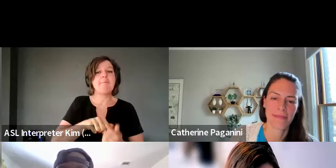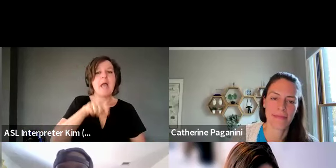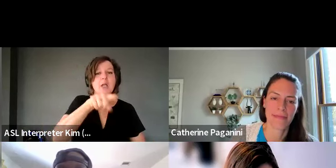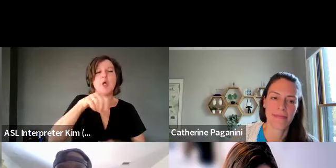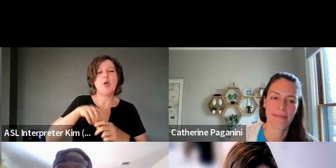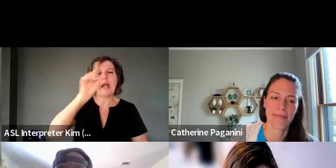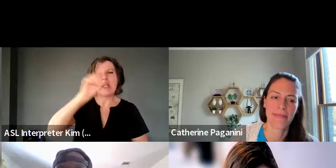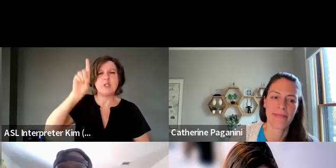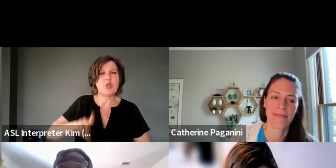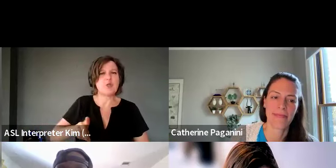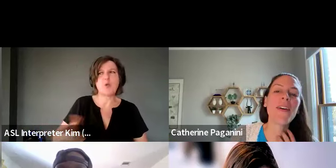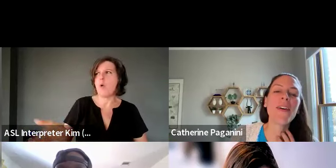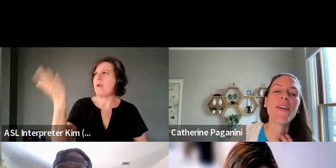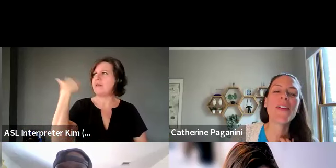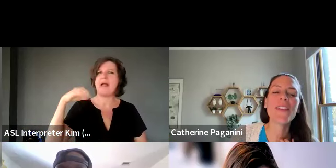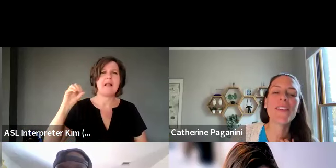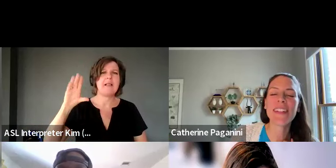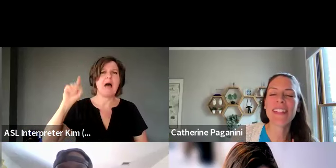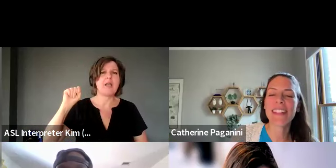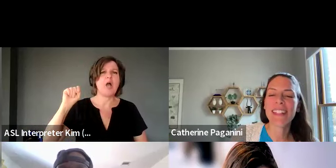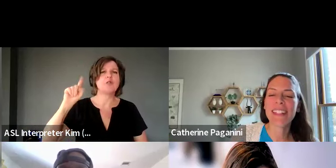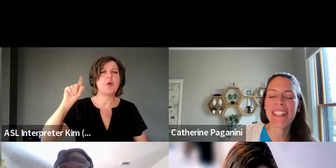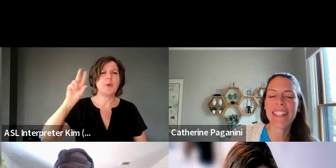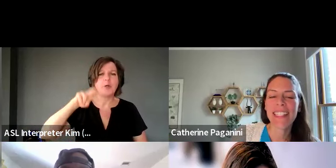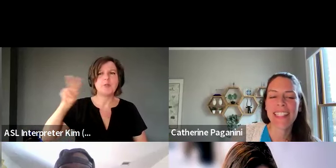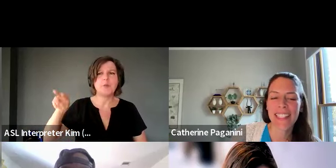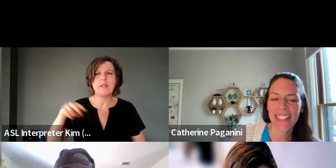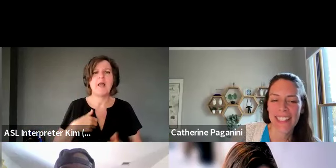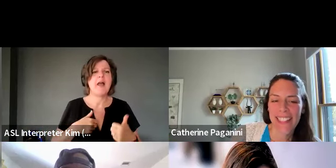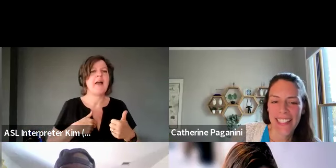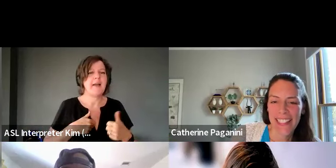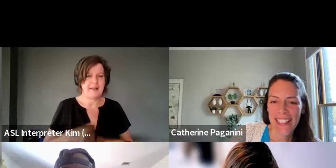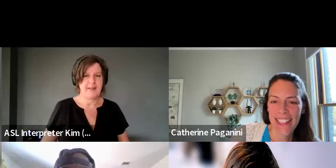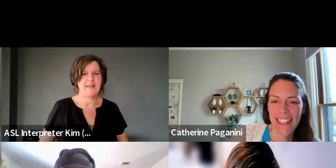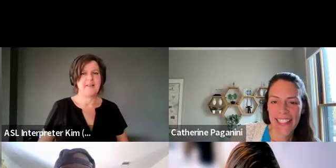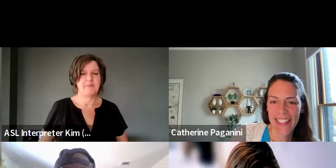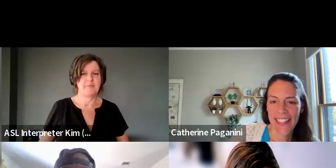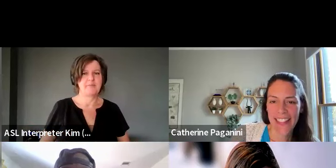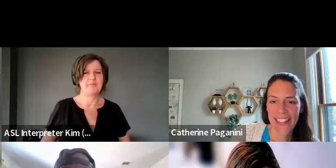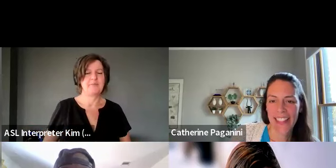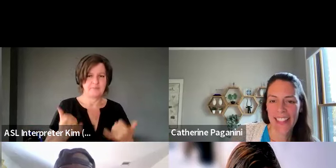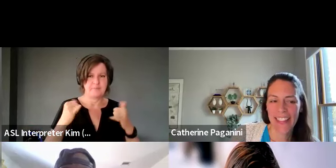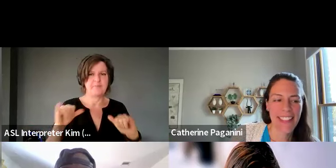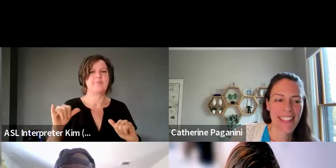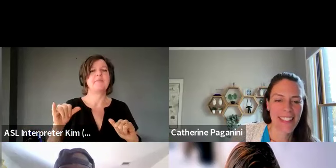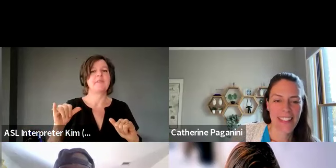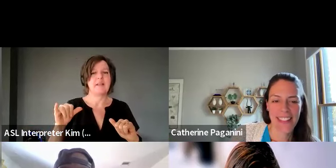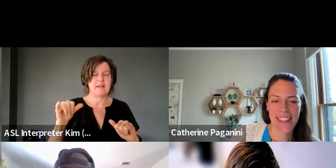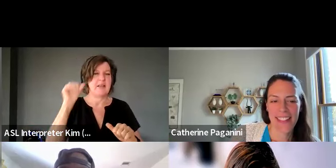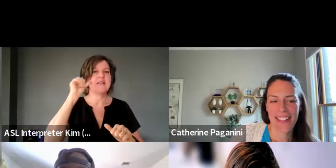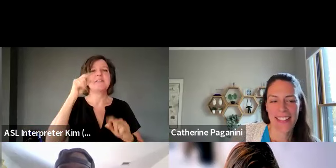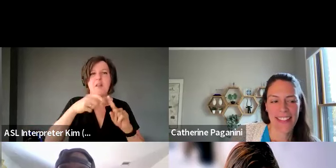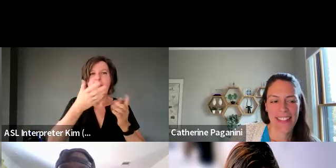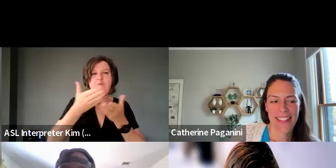in like October 2022. Oh. And oh. She's the only friend I still carry from that conference to this